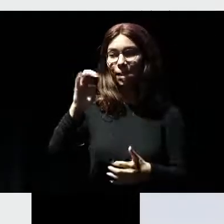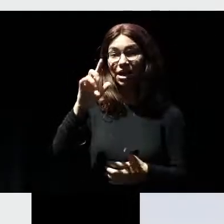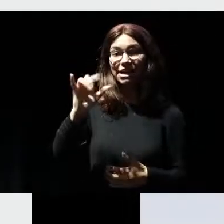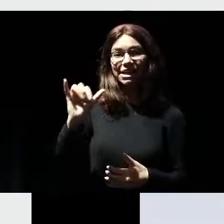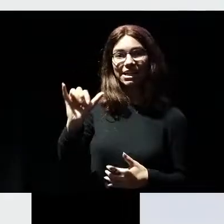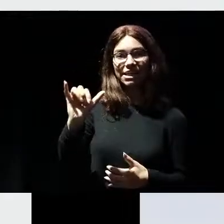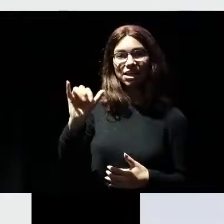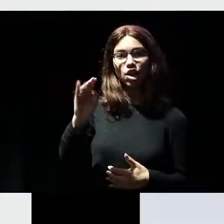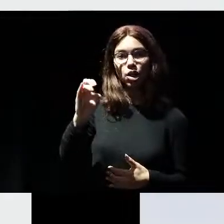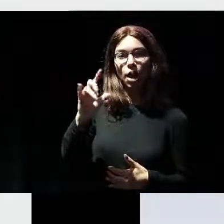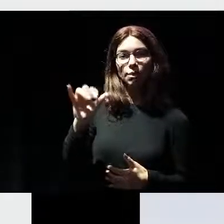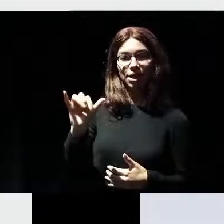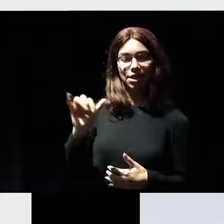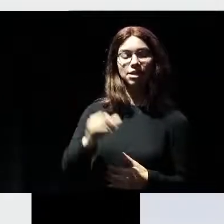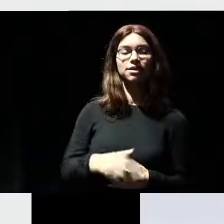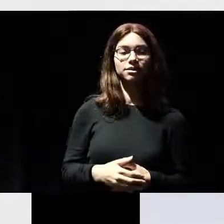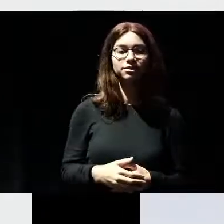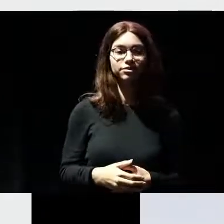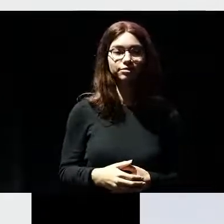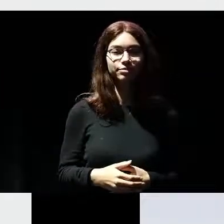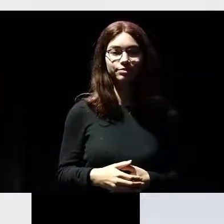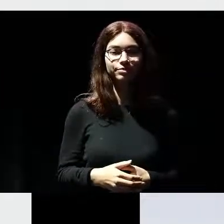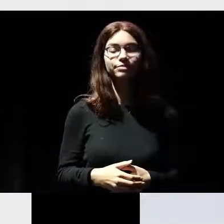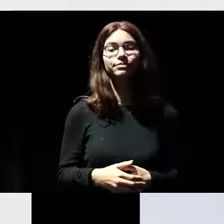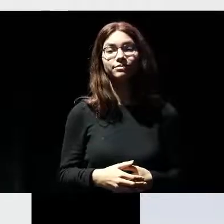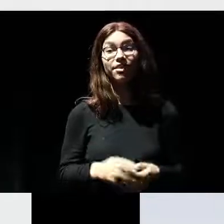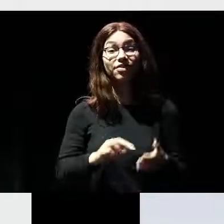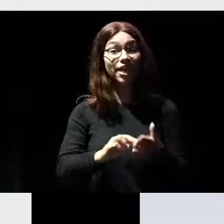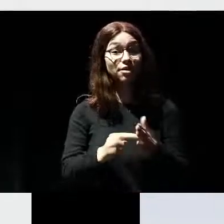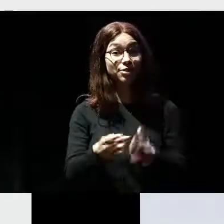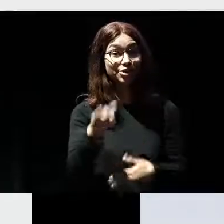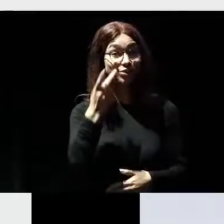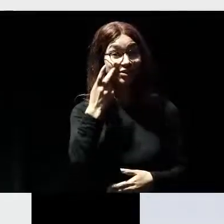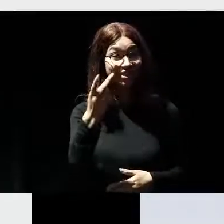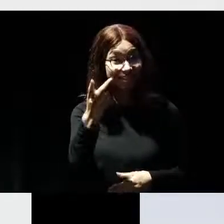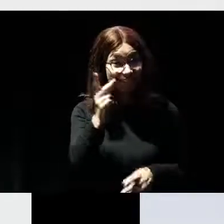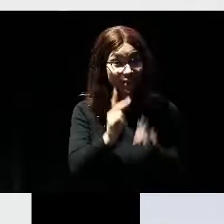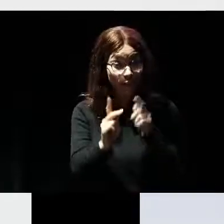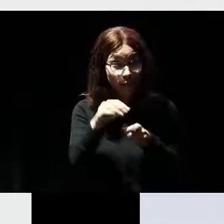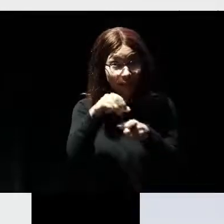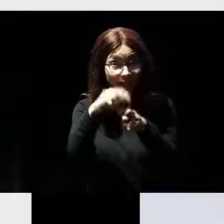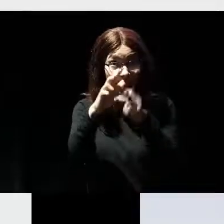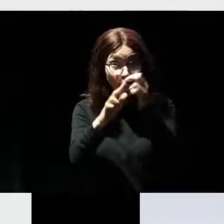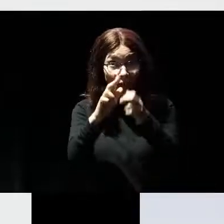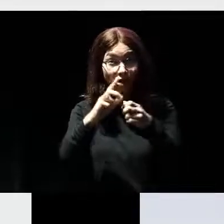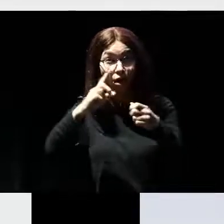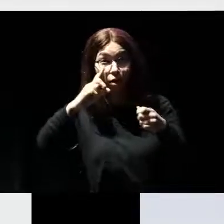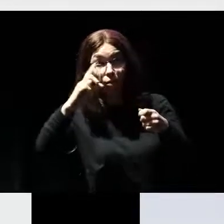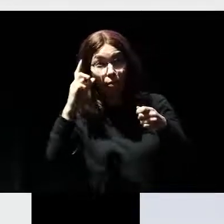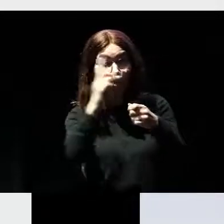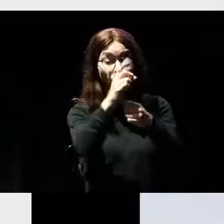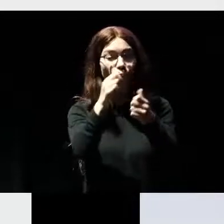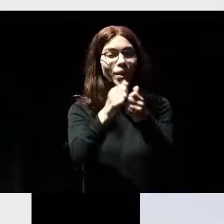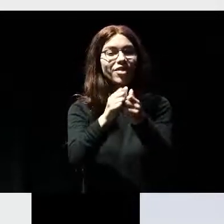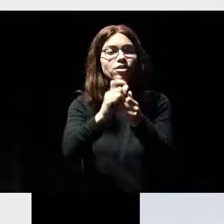lobbies up in the higher parts of the building. So you'll see people up in the building through those picture